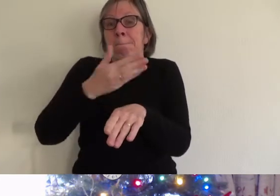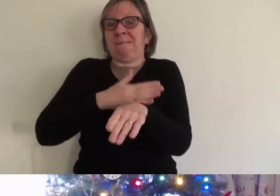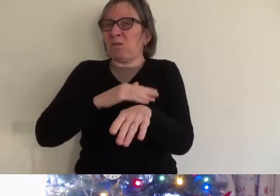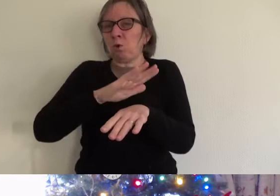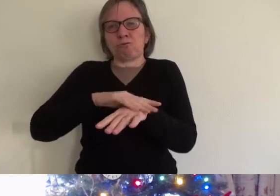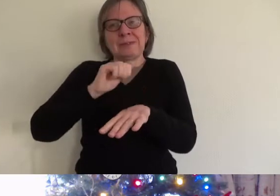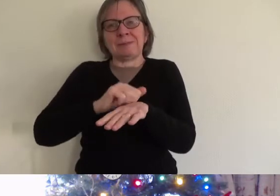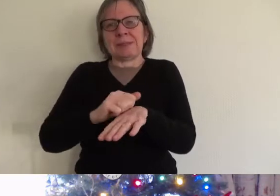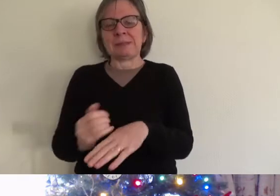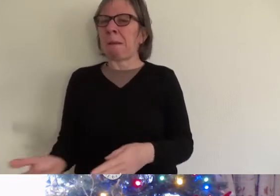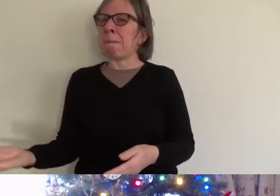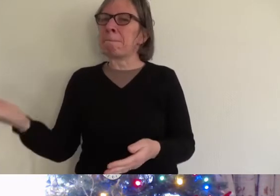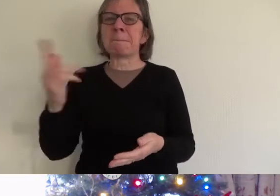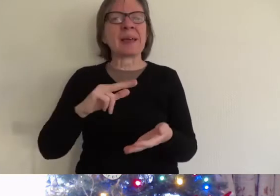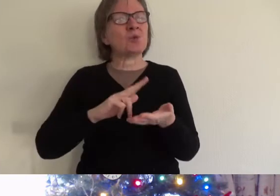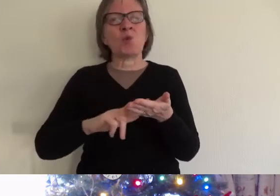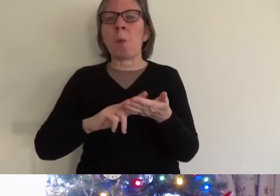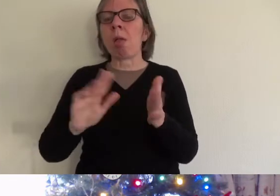normal.